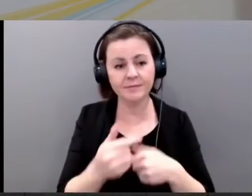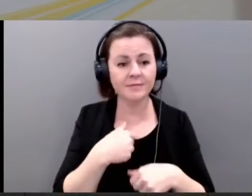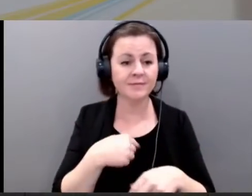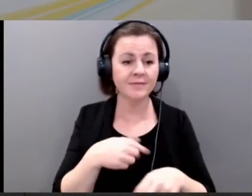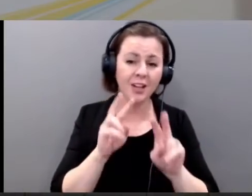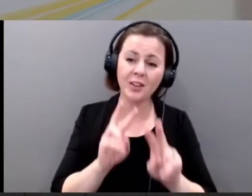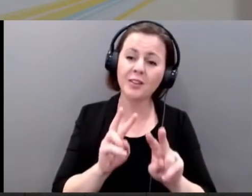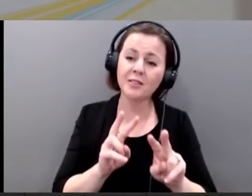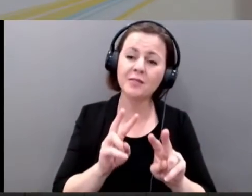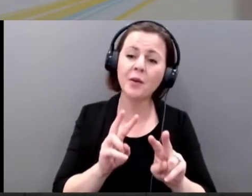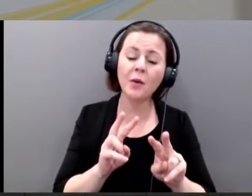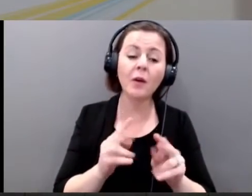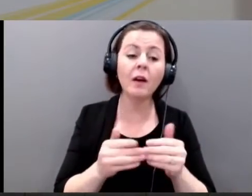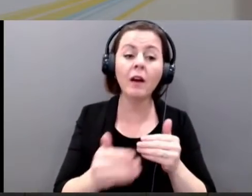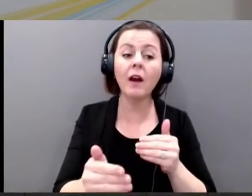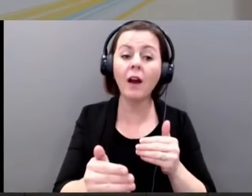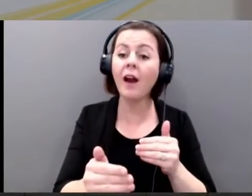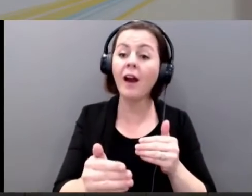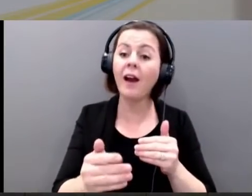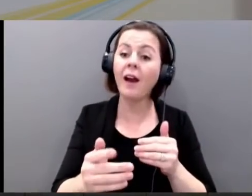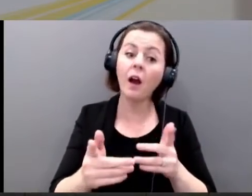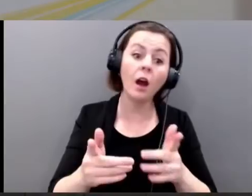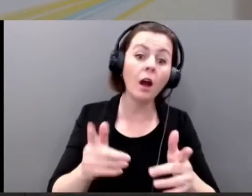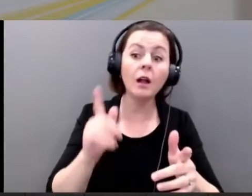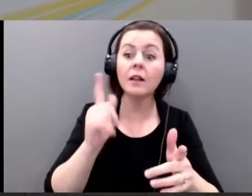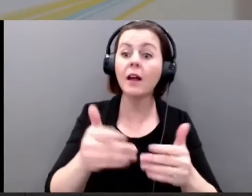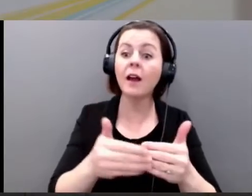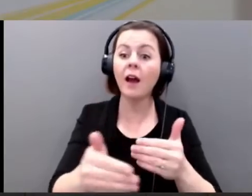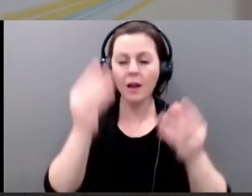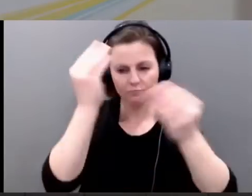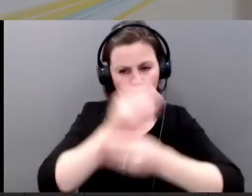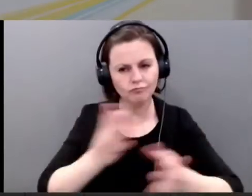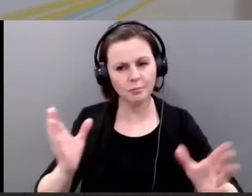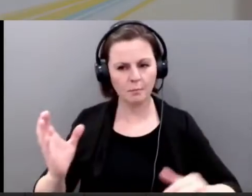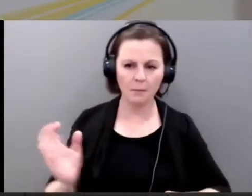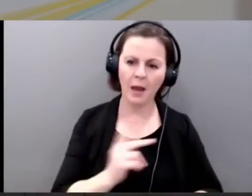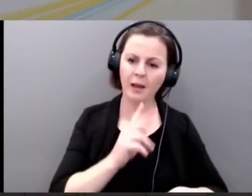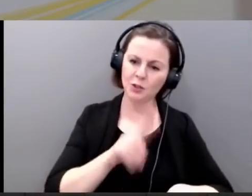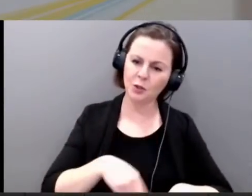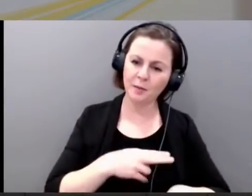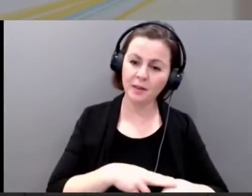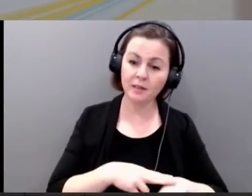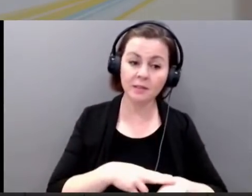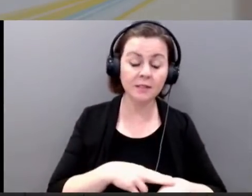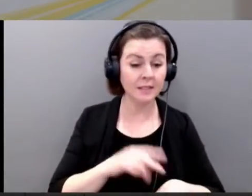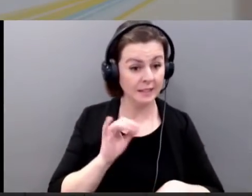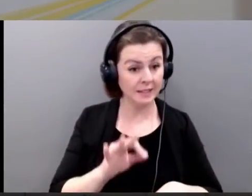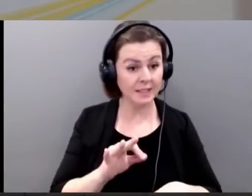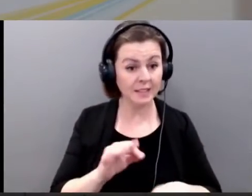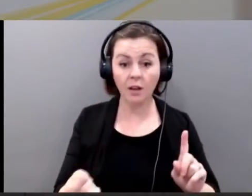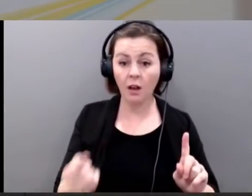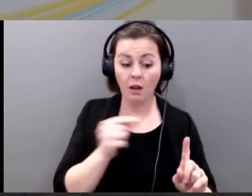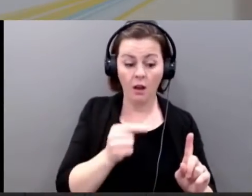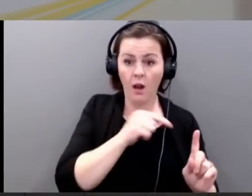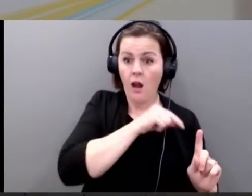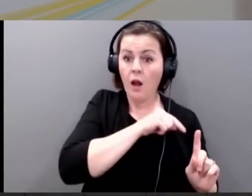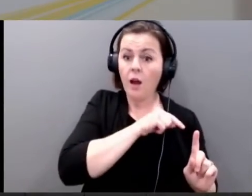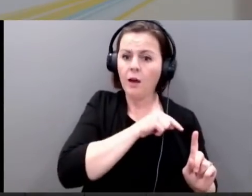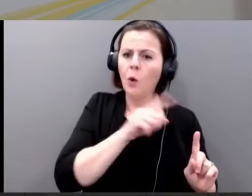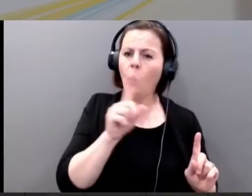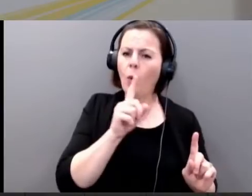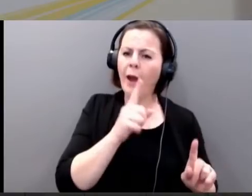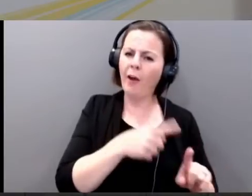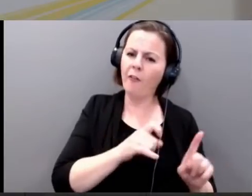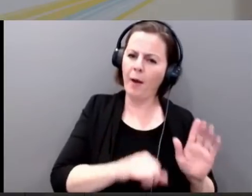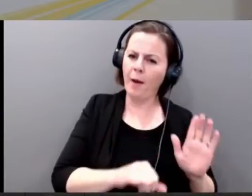here announcing that we're moving back to the new normal phase. If we do identify the index case or the source of infection for the